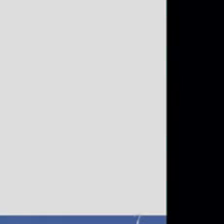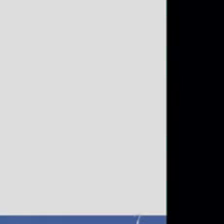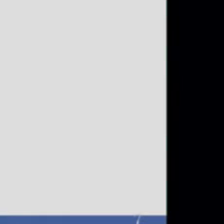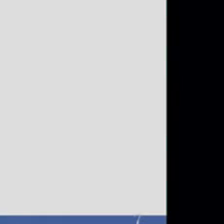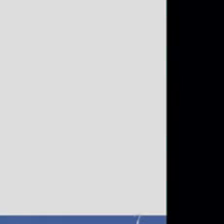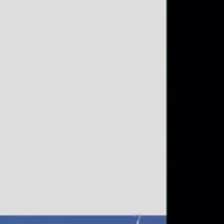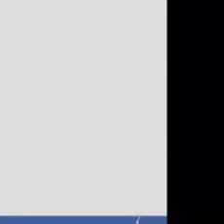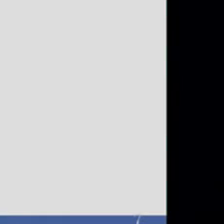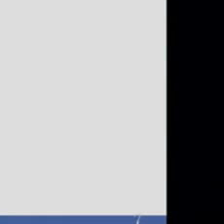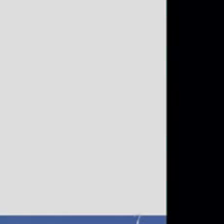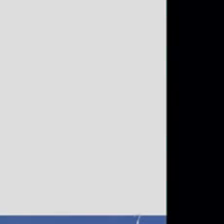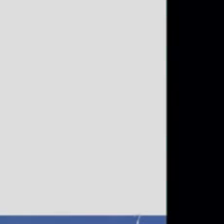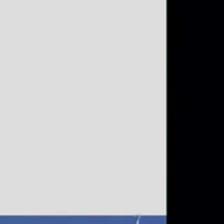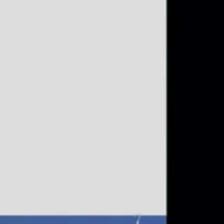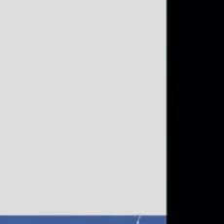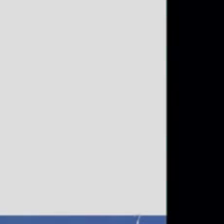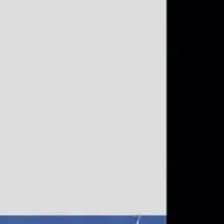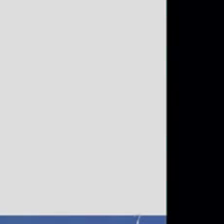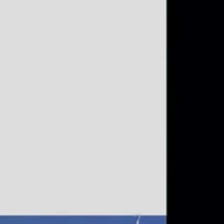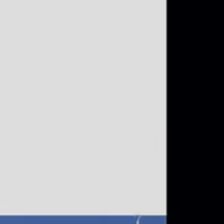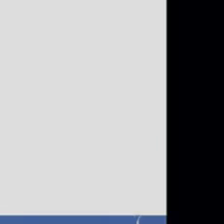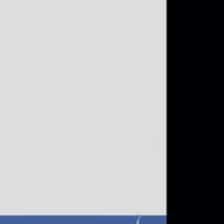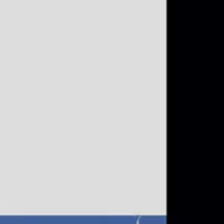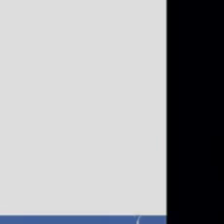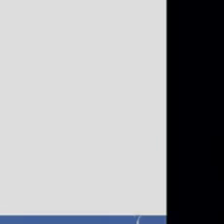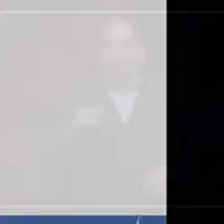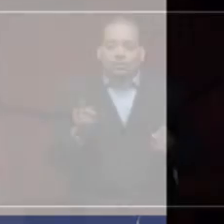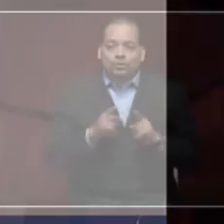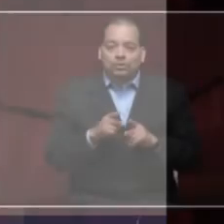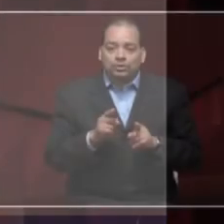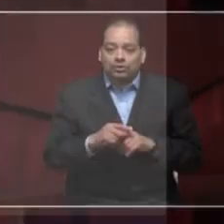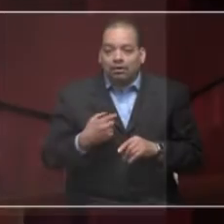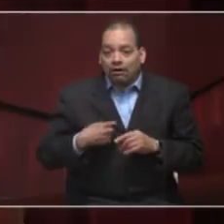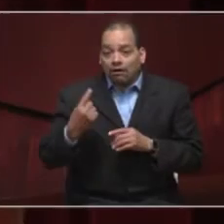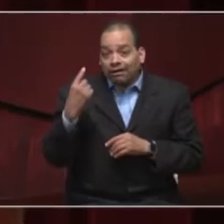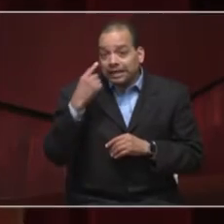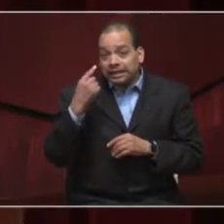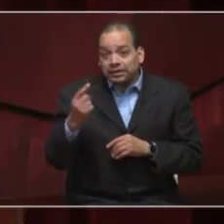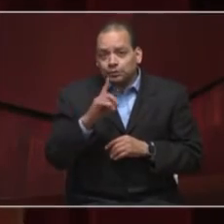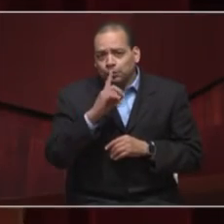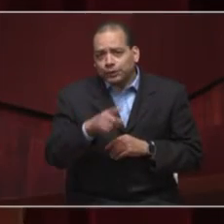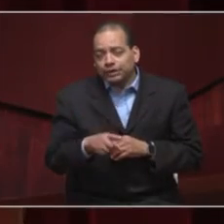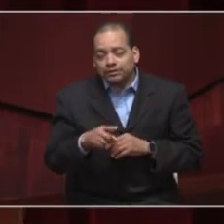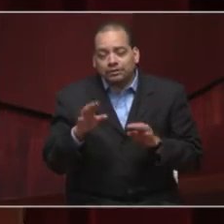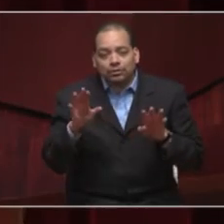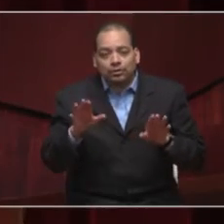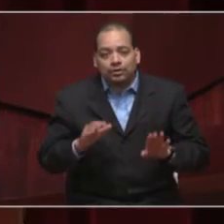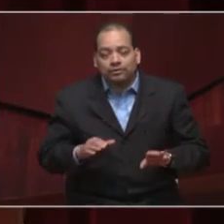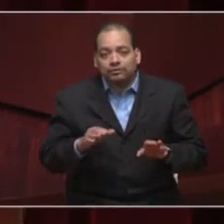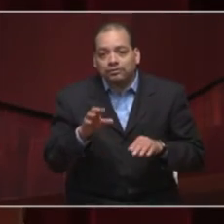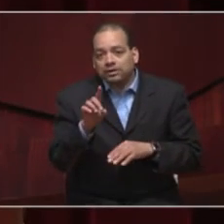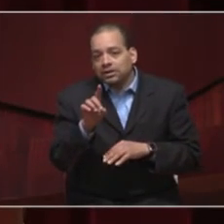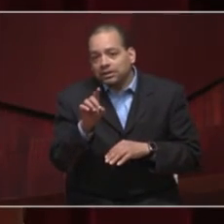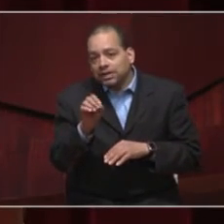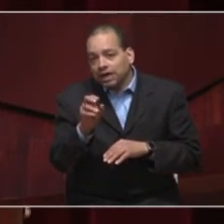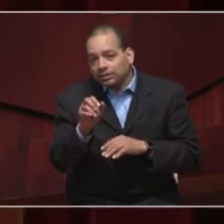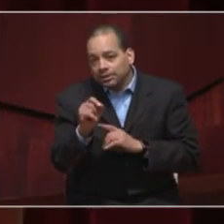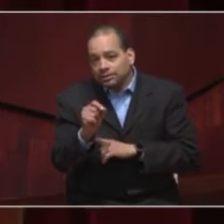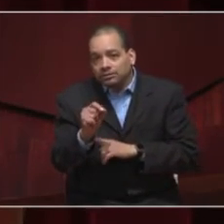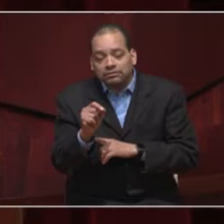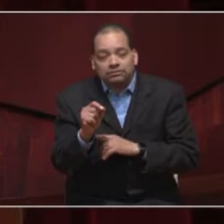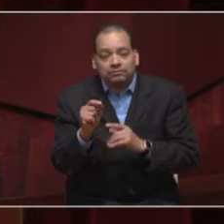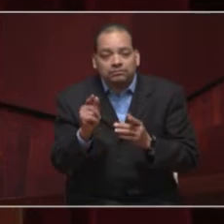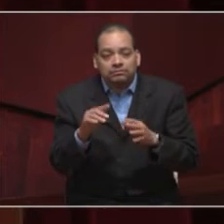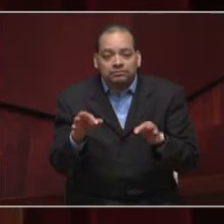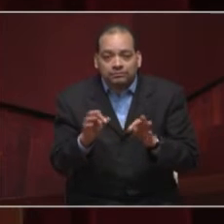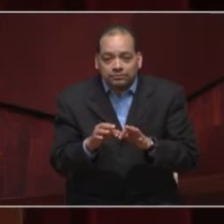are very pleased with it. Overall, personally, from my perspective, I think it is a really good document. I think it gives us what we're looking for, which was to